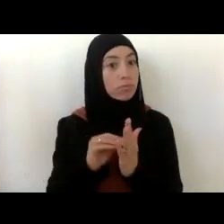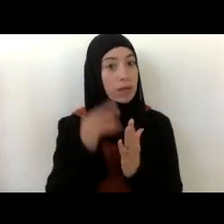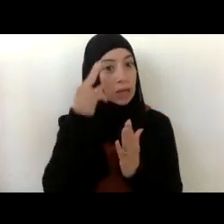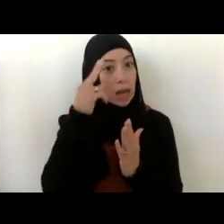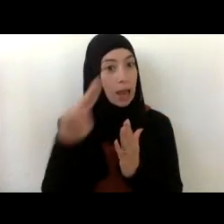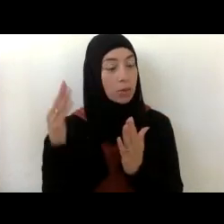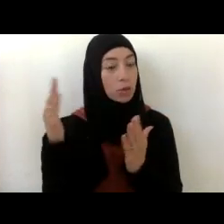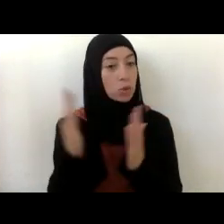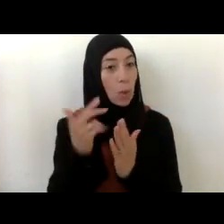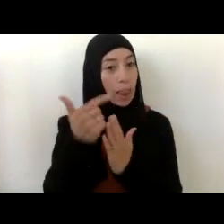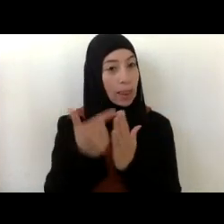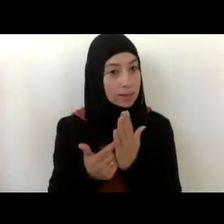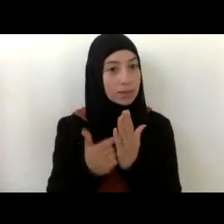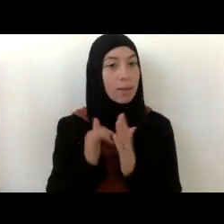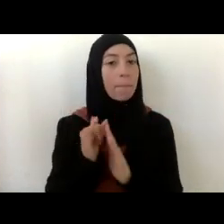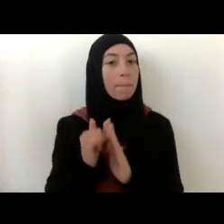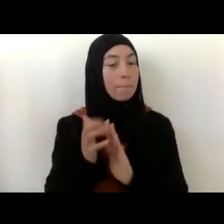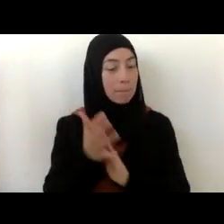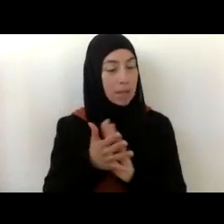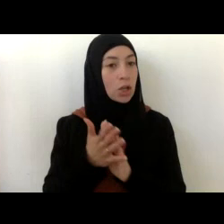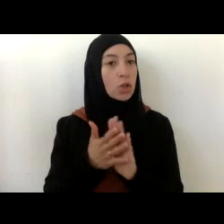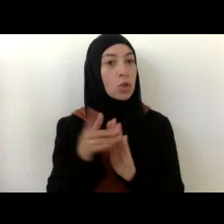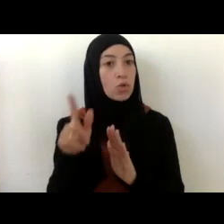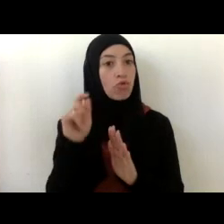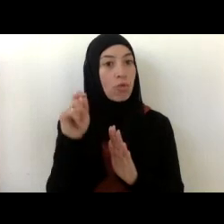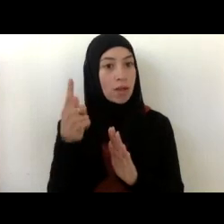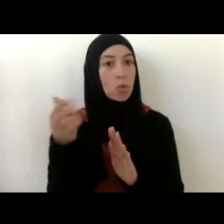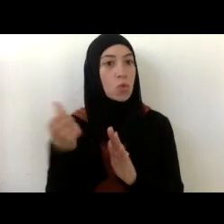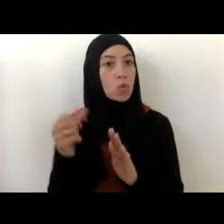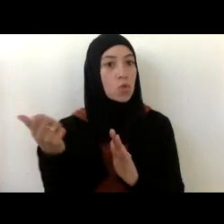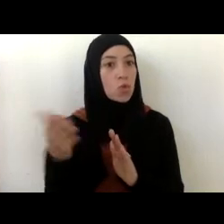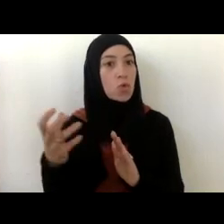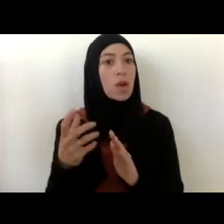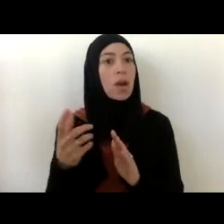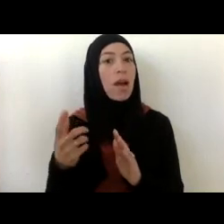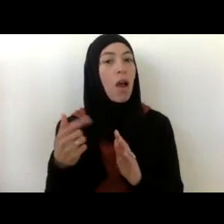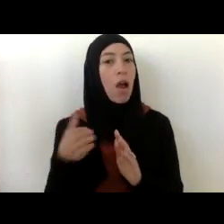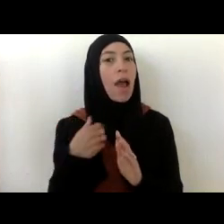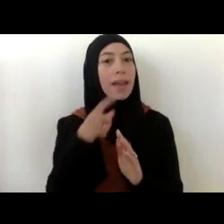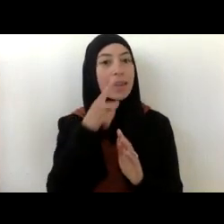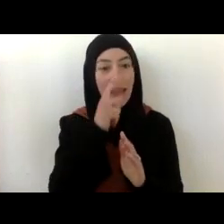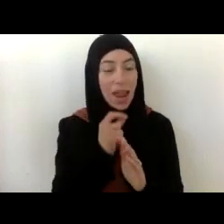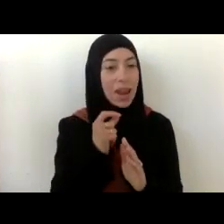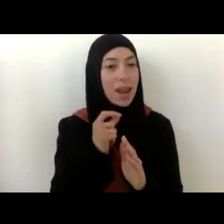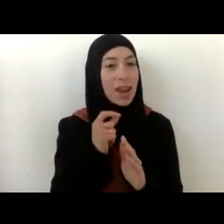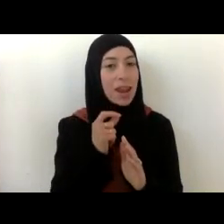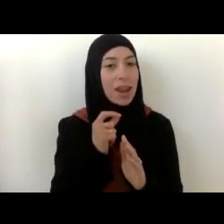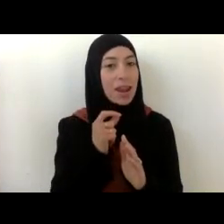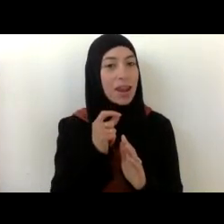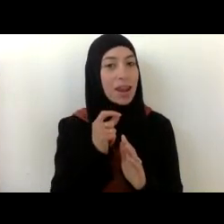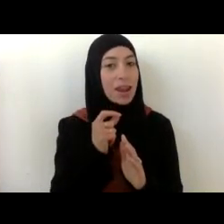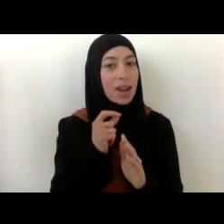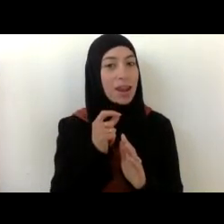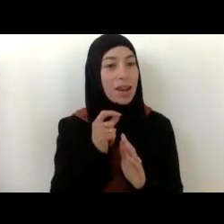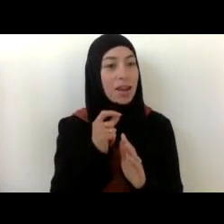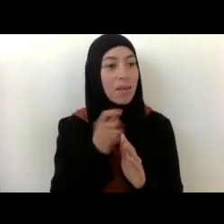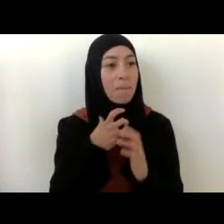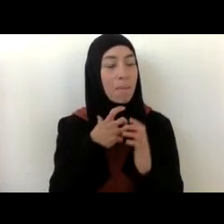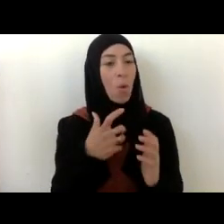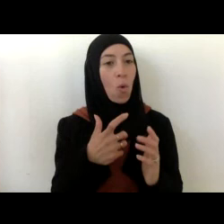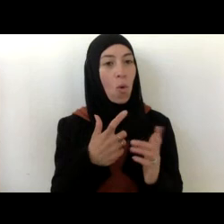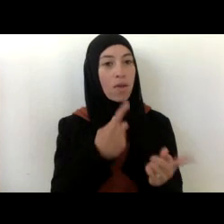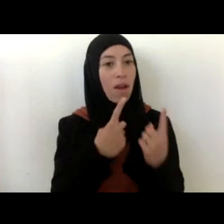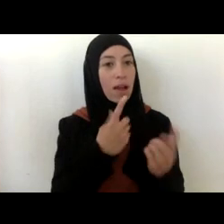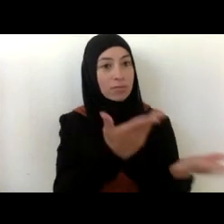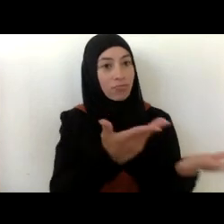this brief, you may then realise that it's to your benefit to get some more technical advice